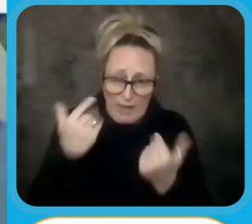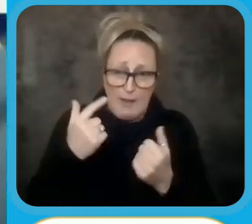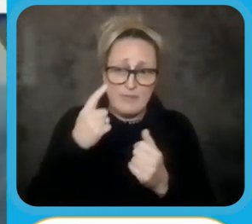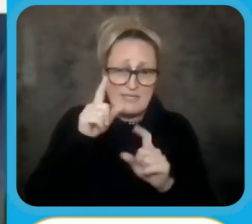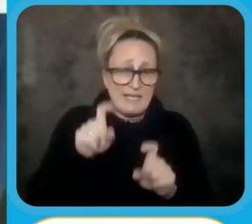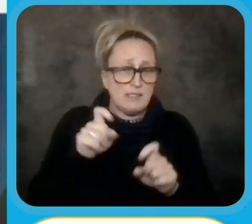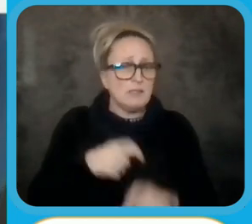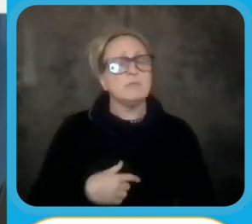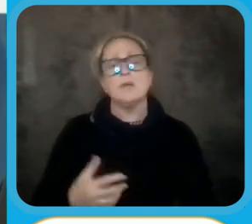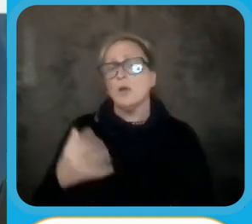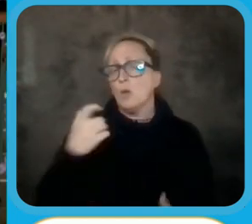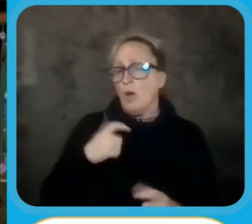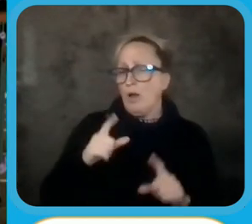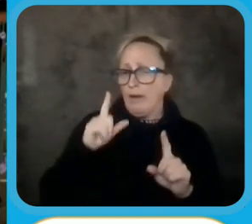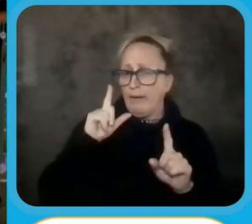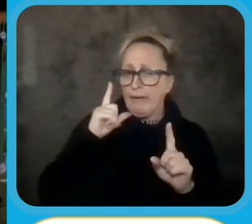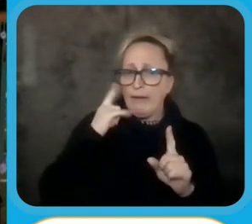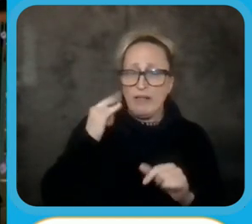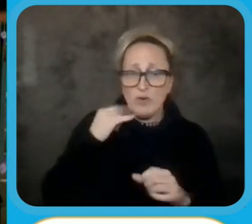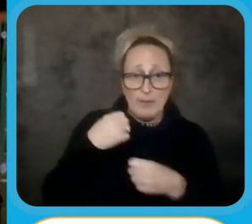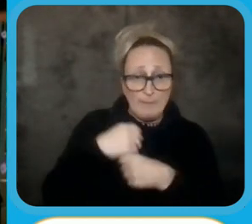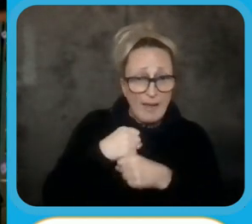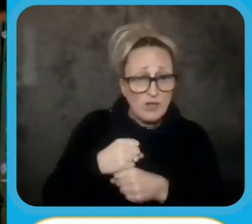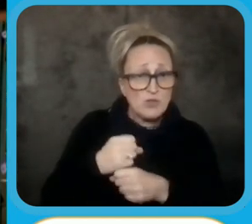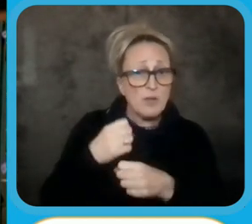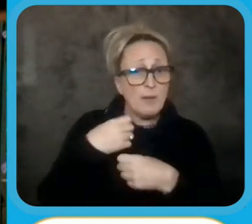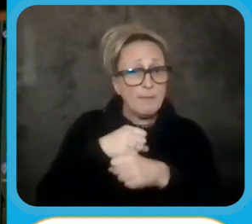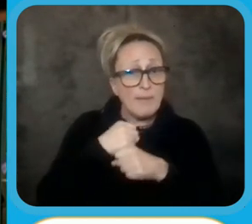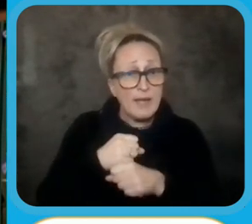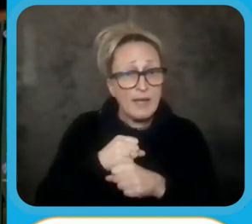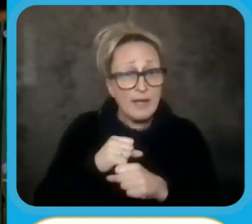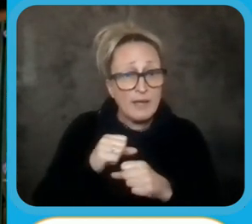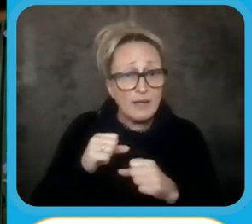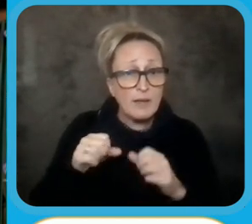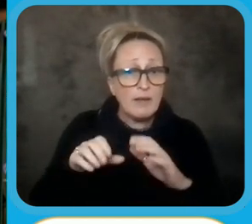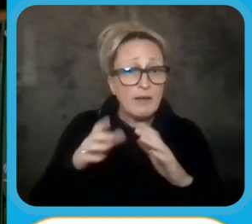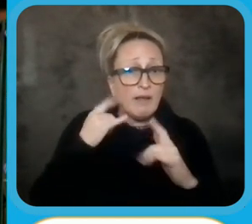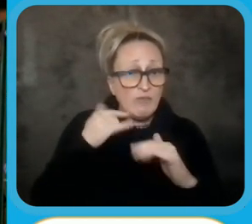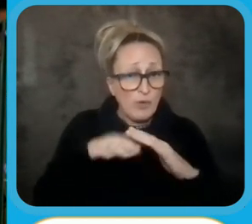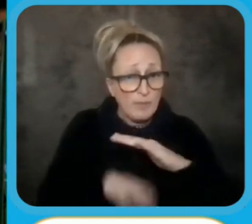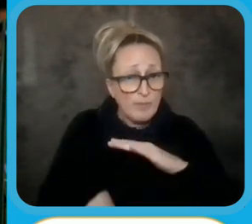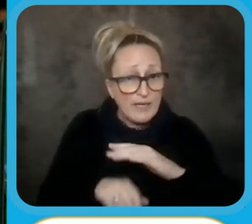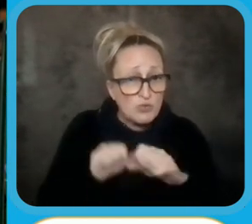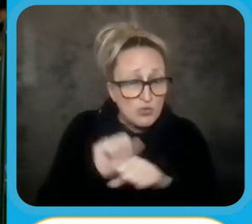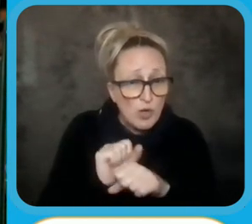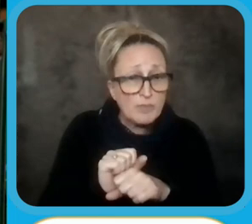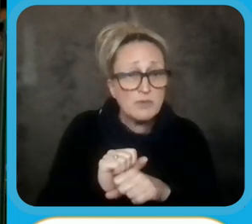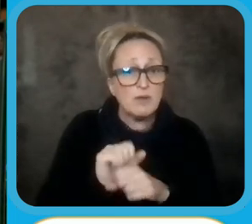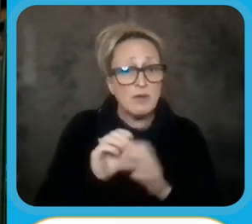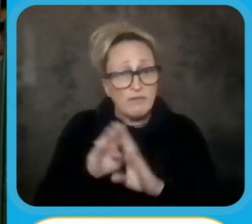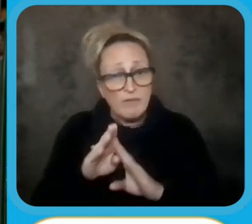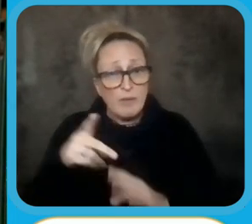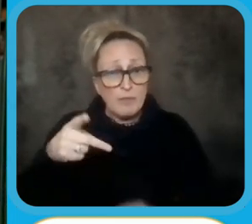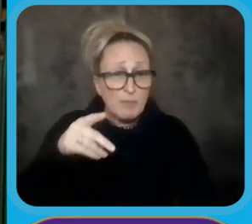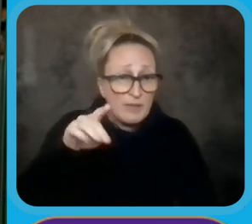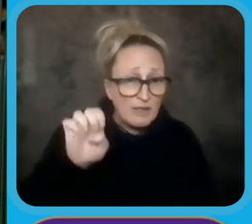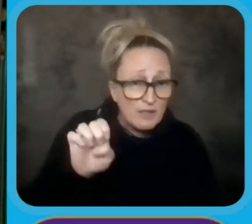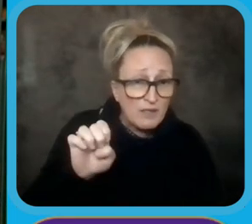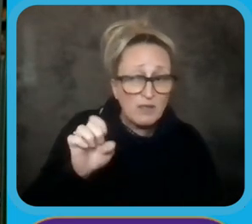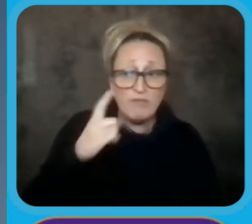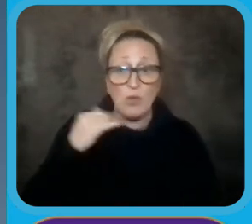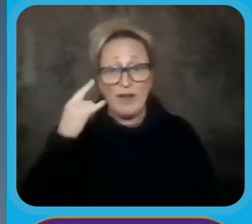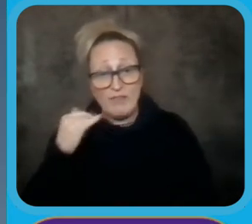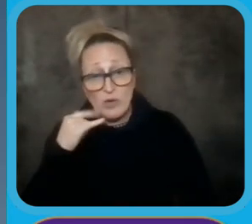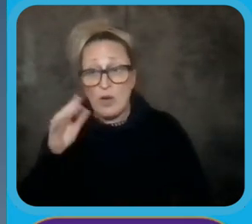want California manufacturers creating California-based jobs, developing PPE, for Californians, and we hope